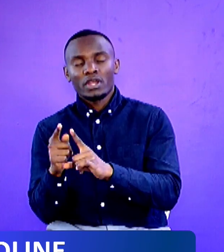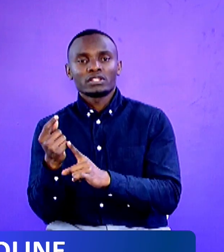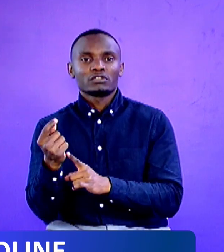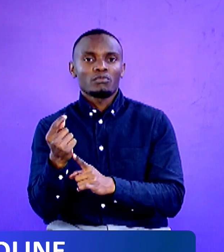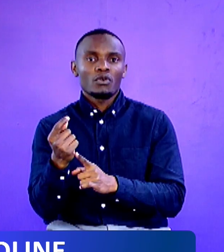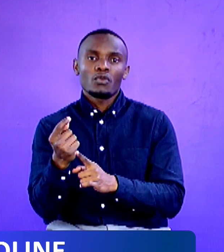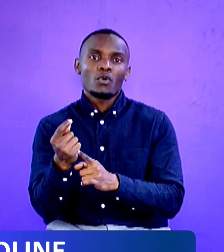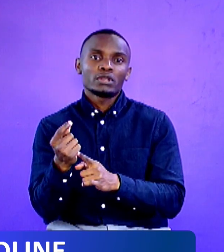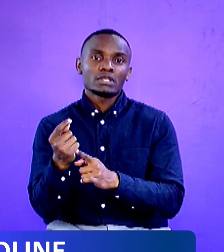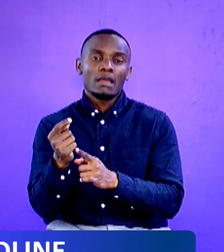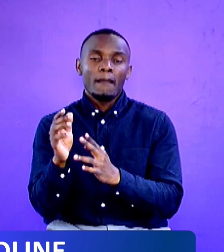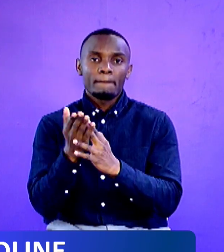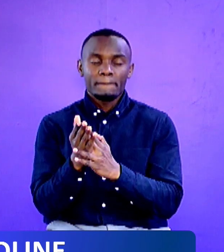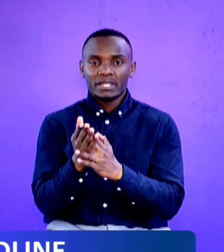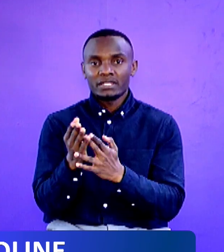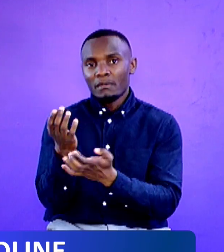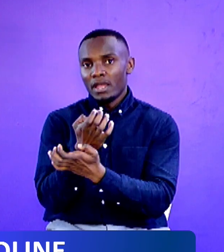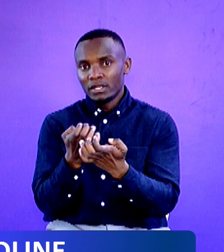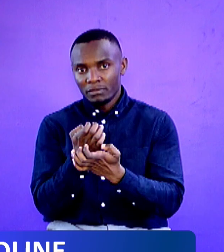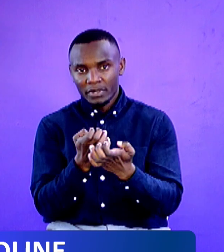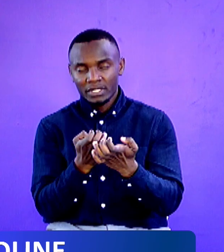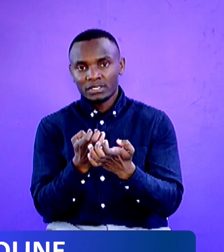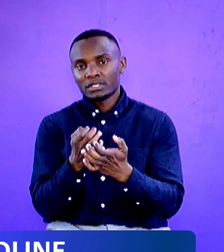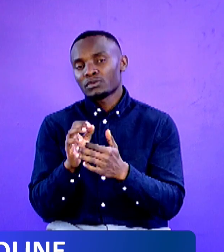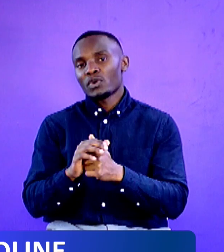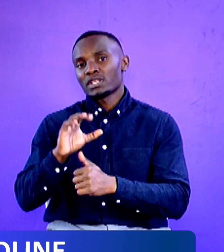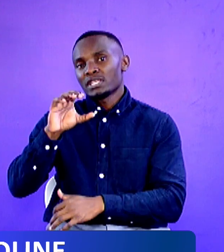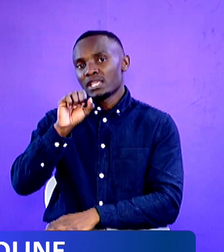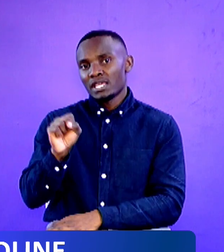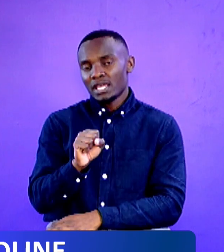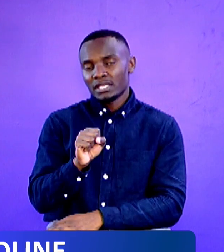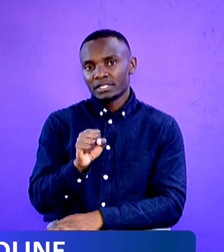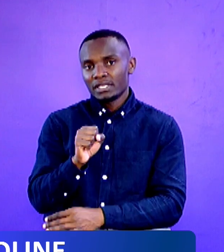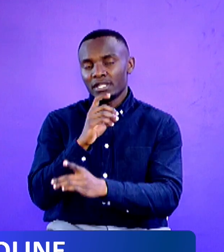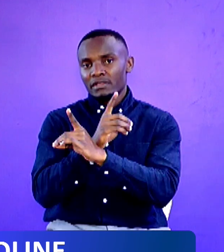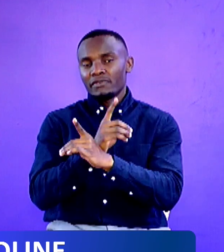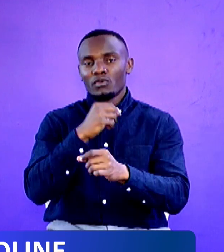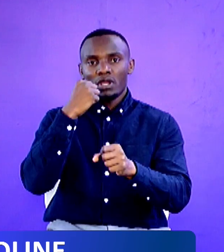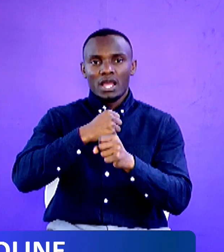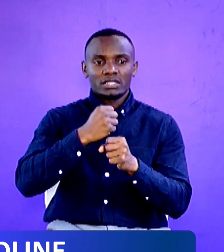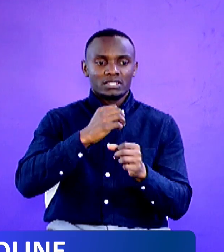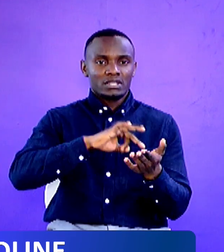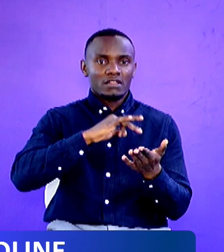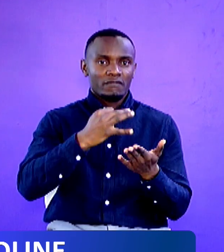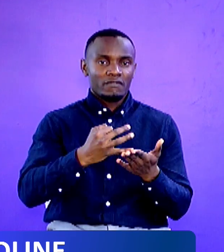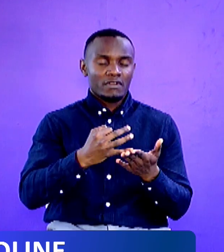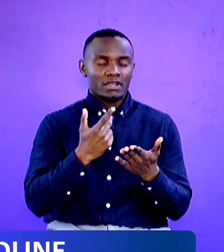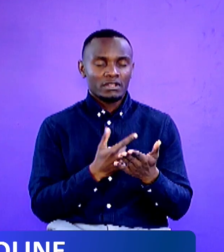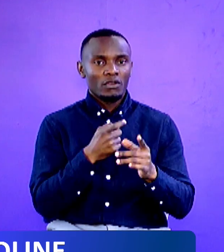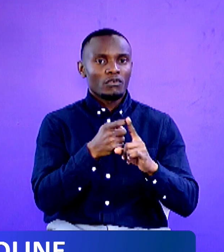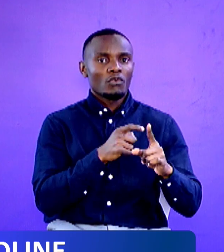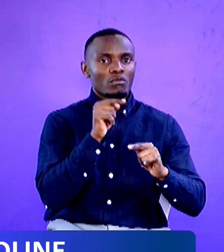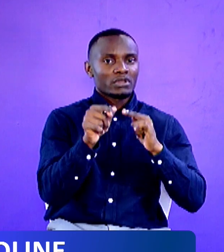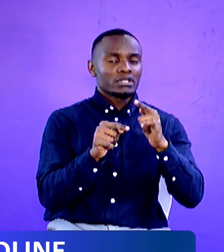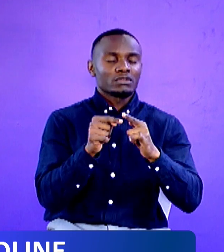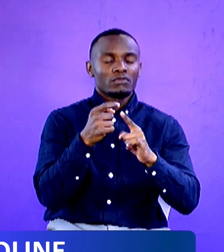MSMEs Development Cabinet Secretary Wycliffe Oparanya has defended the hustler fund against criticism from a Monday report by